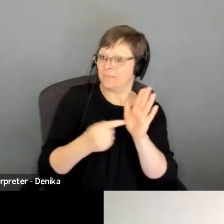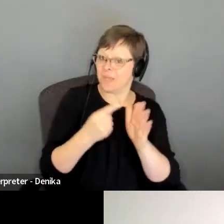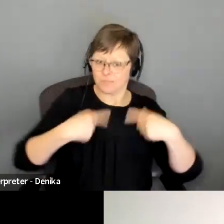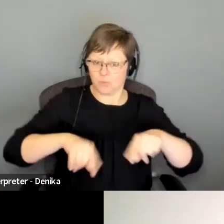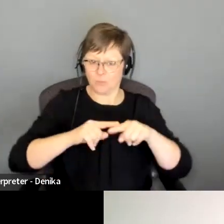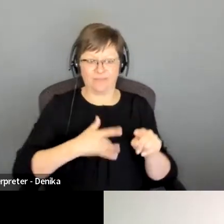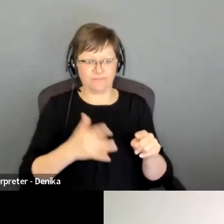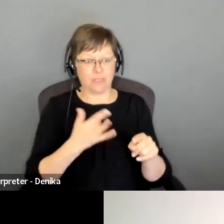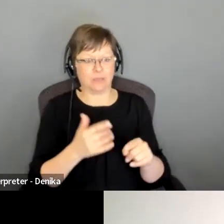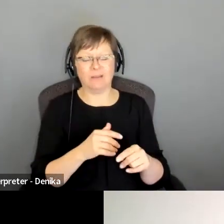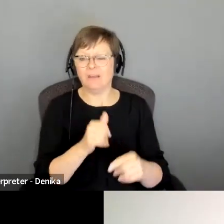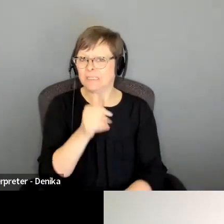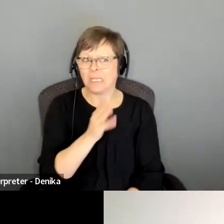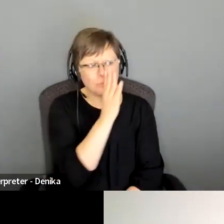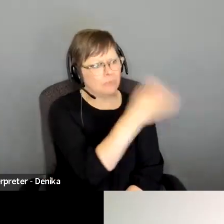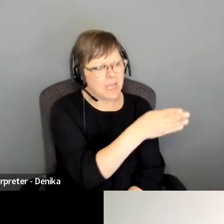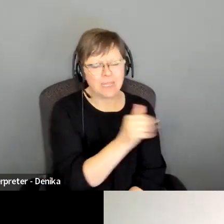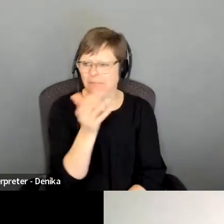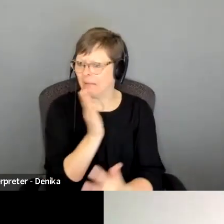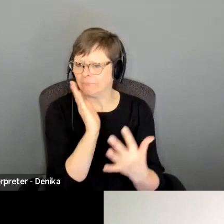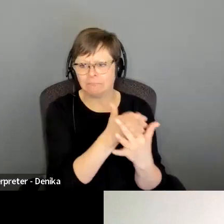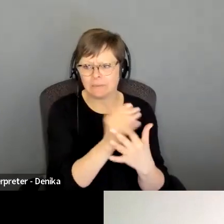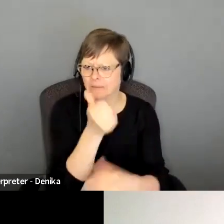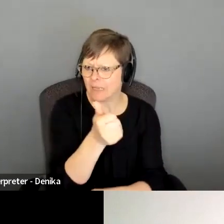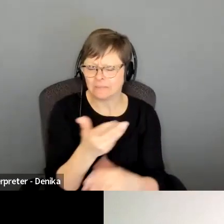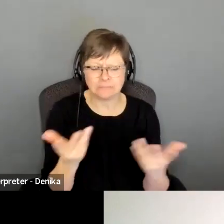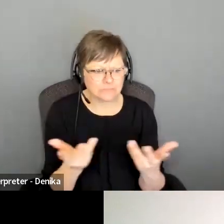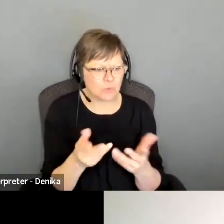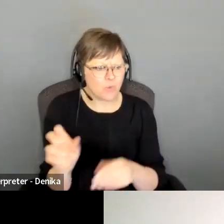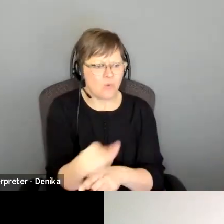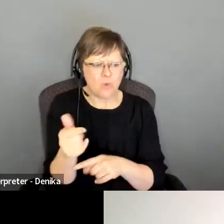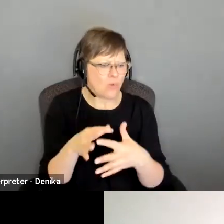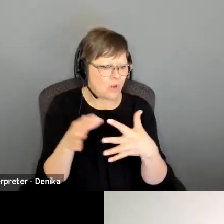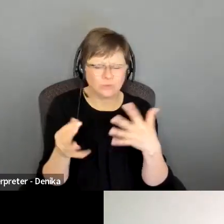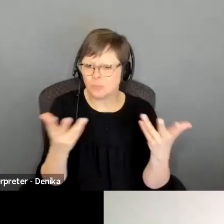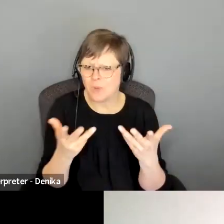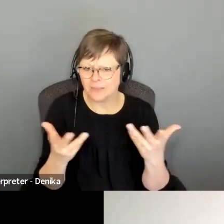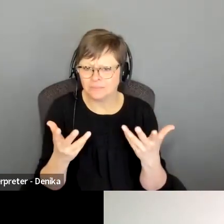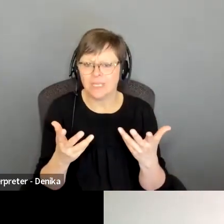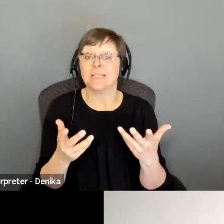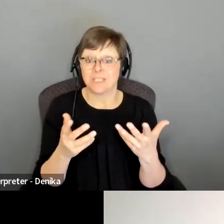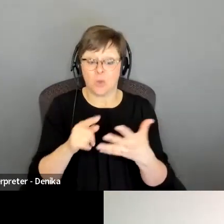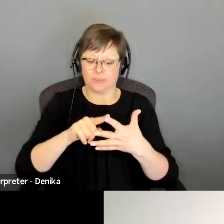think we're not being direct and we're not intervening. So now we want to open up some other options. The second D is distract.